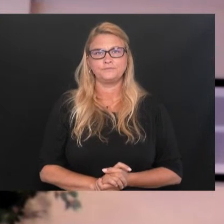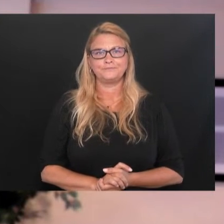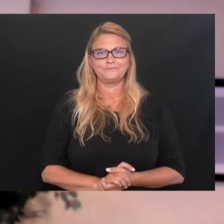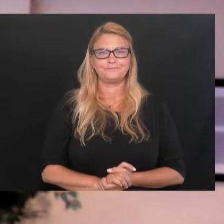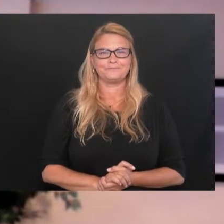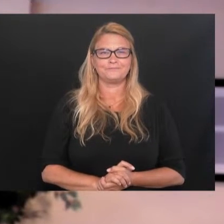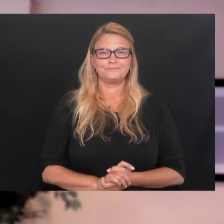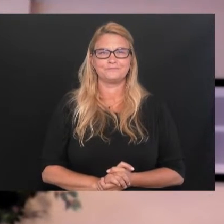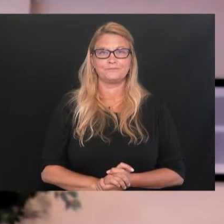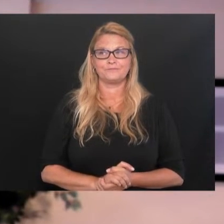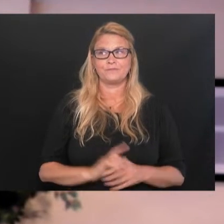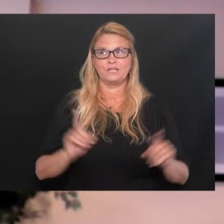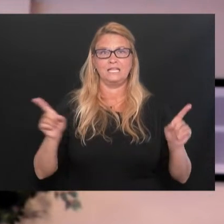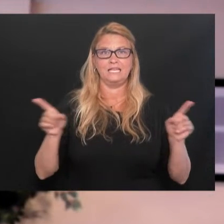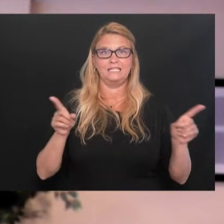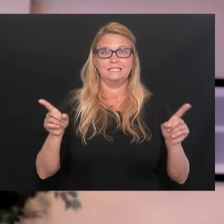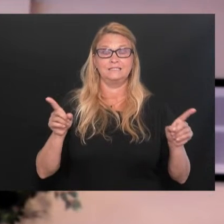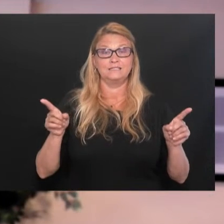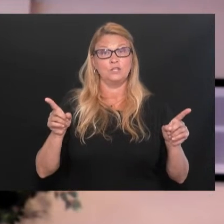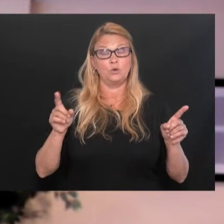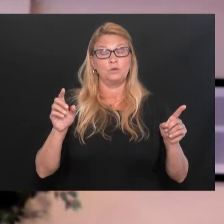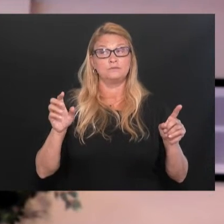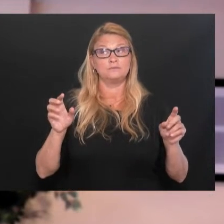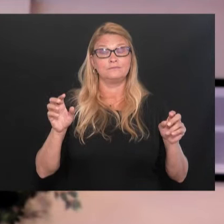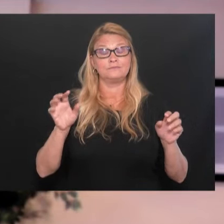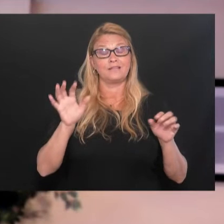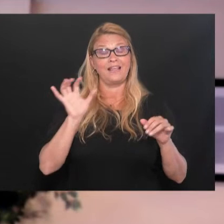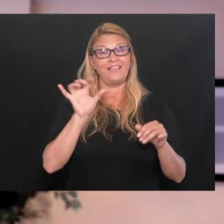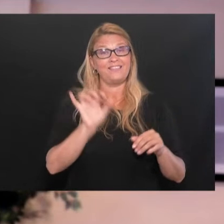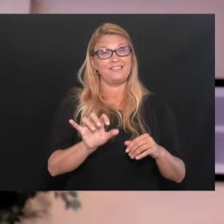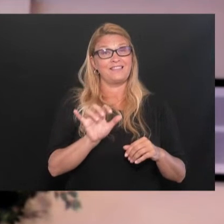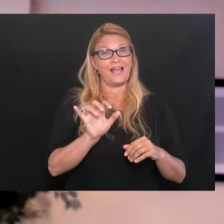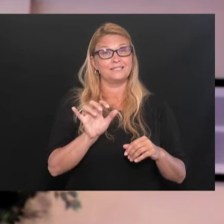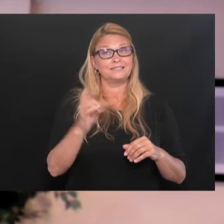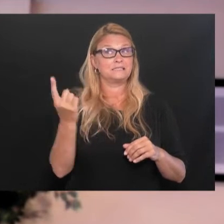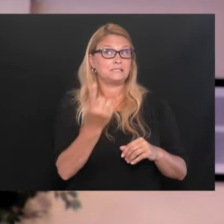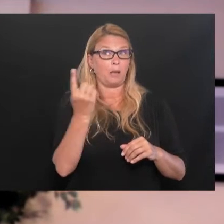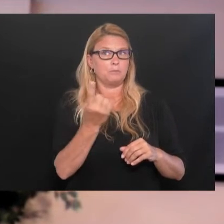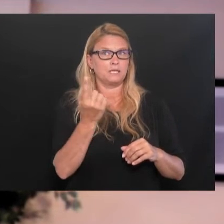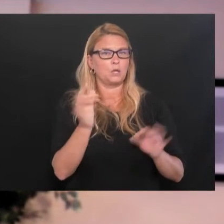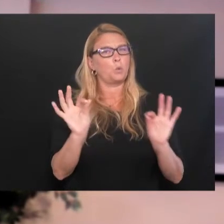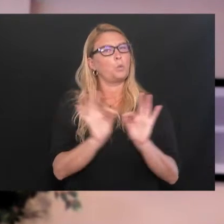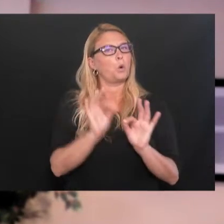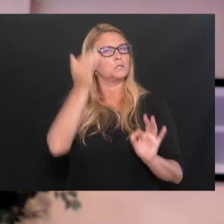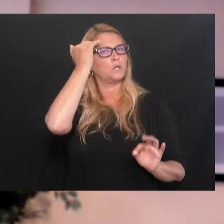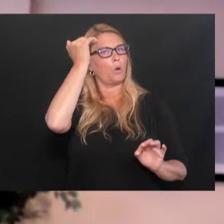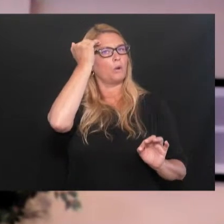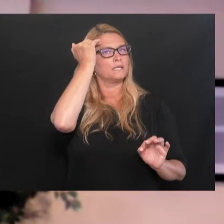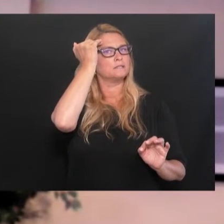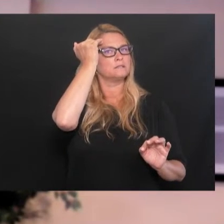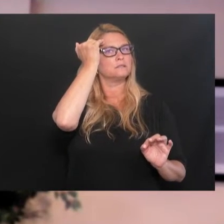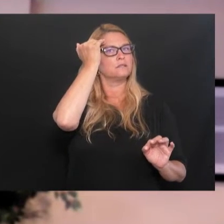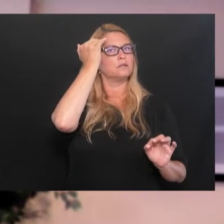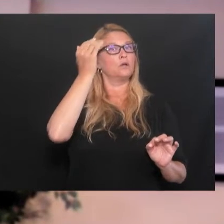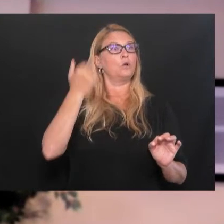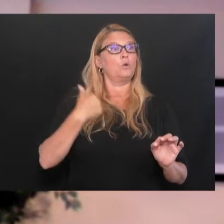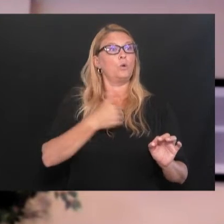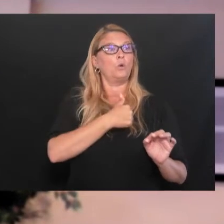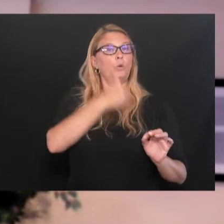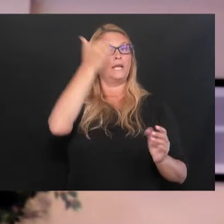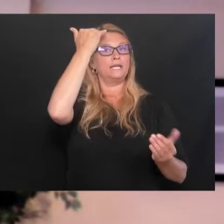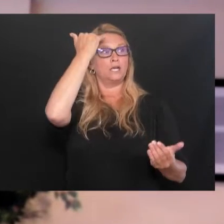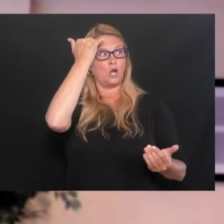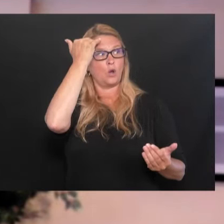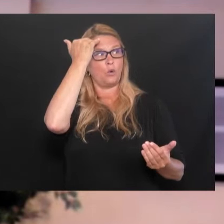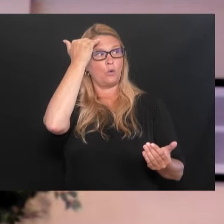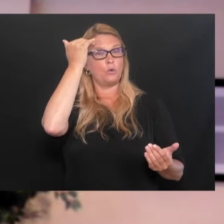that matched about the same ages, et cetera. So that's something worth knowing. And we also know that, as we've said